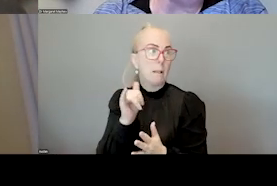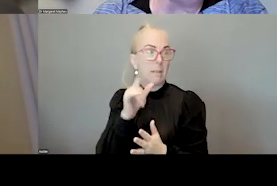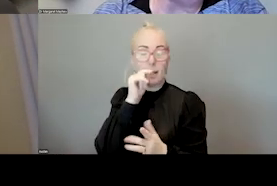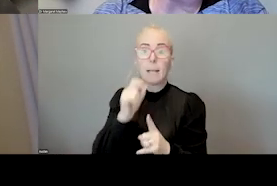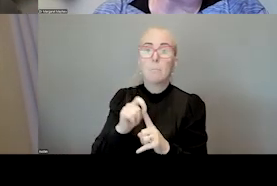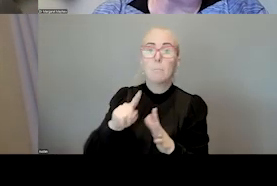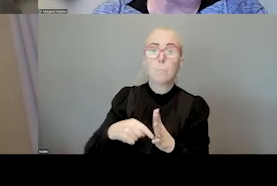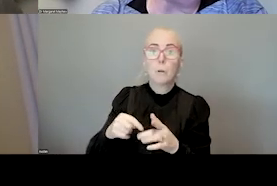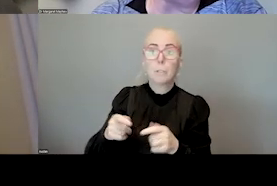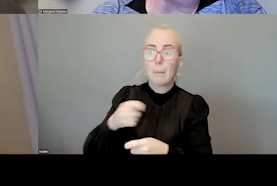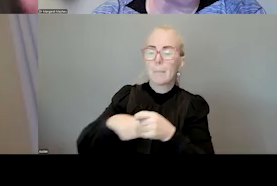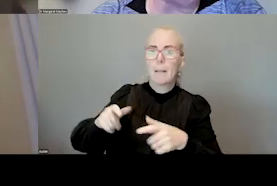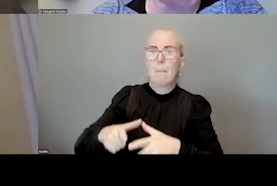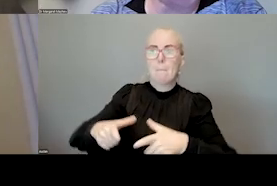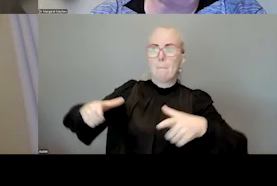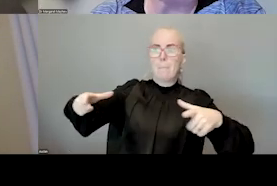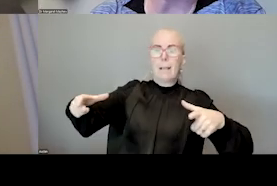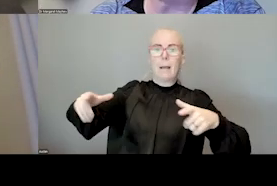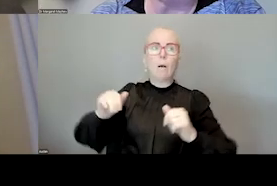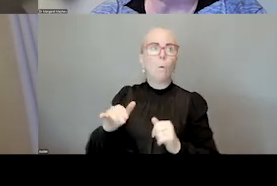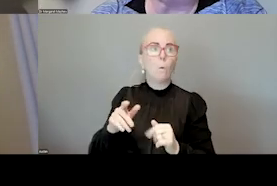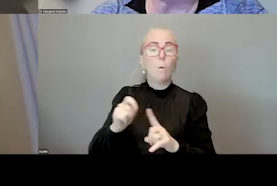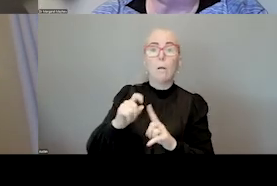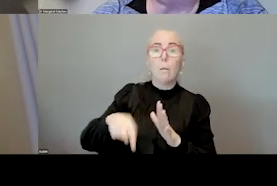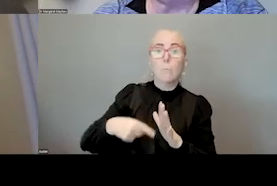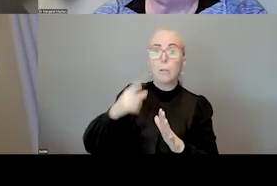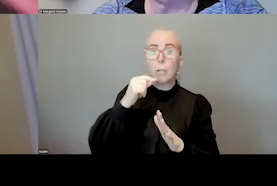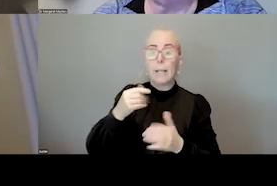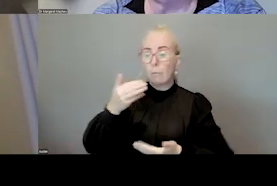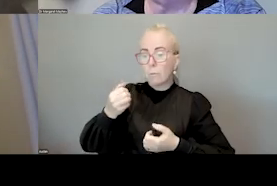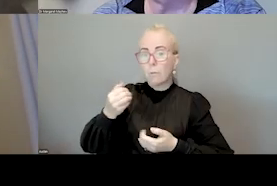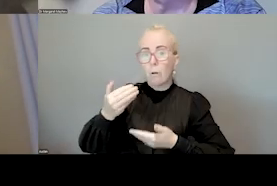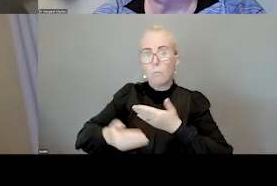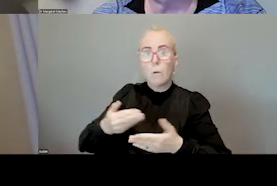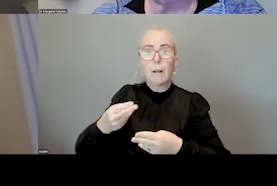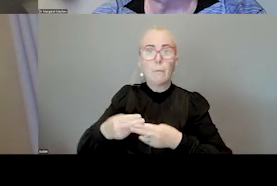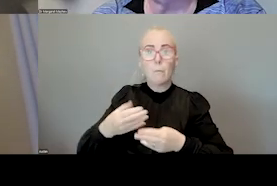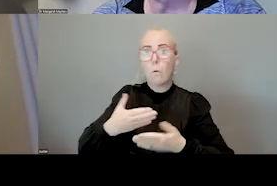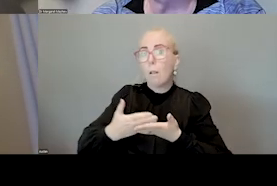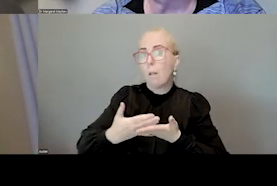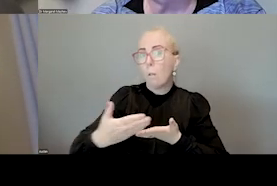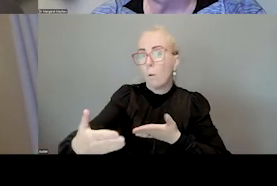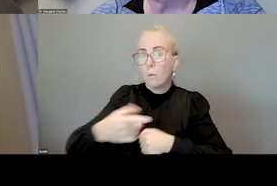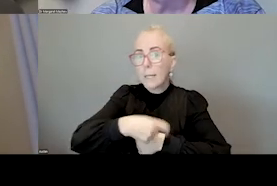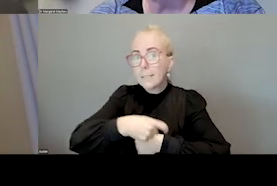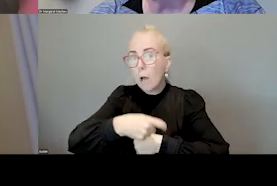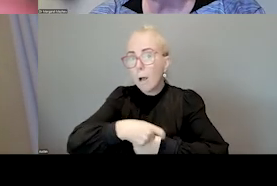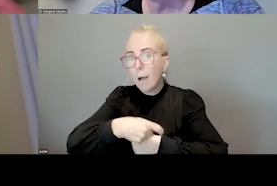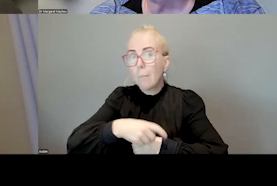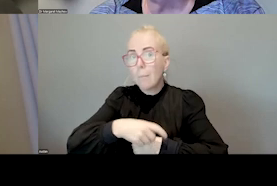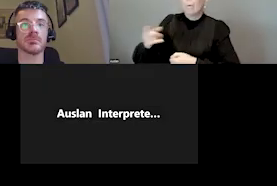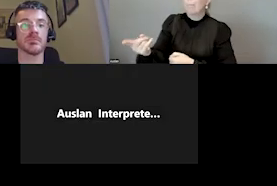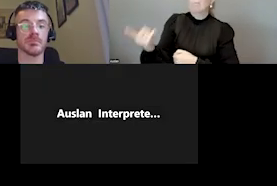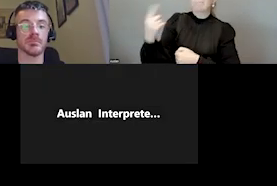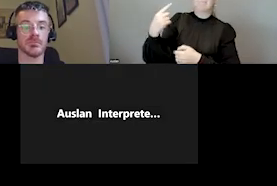it to make it a bigger project and thereby increase your expenses. yep. We Um, can discuss your